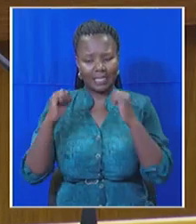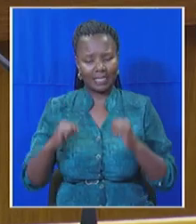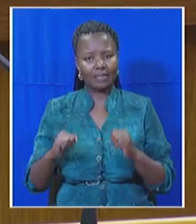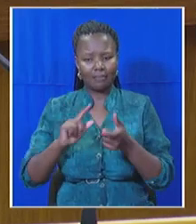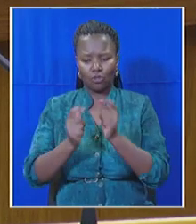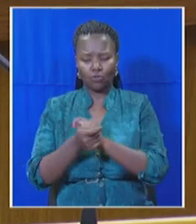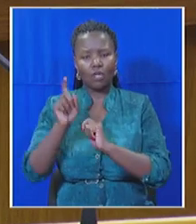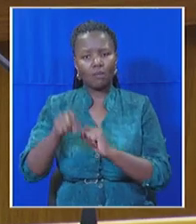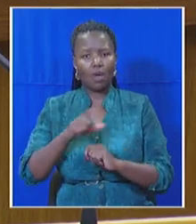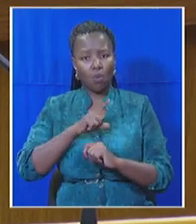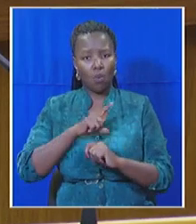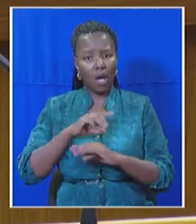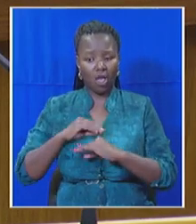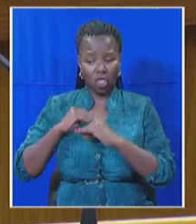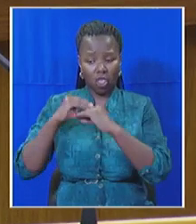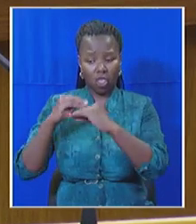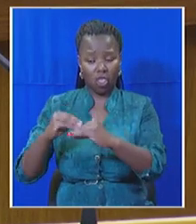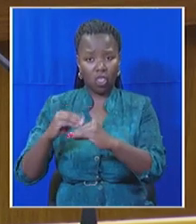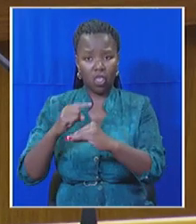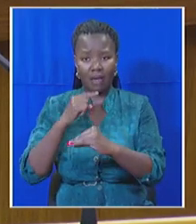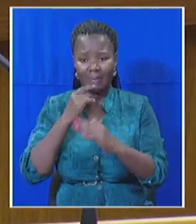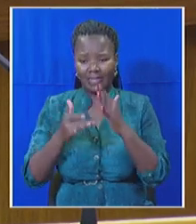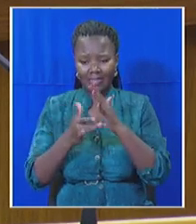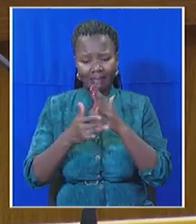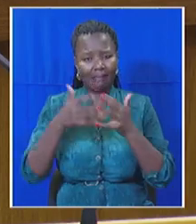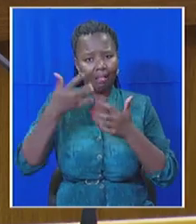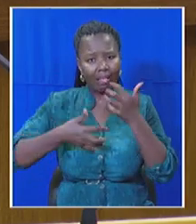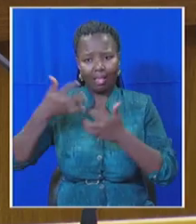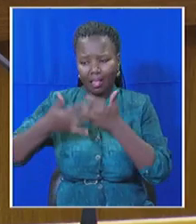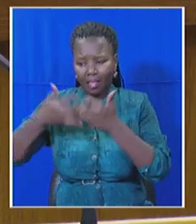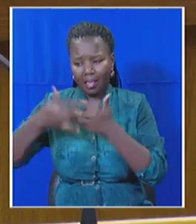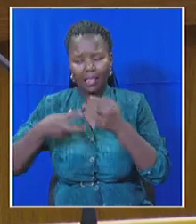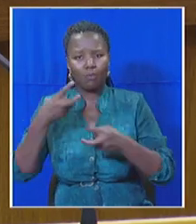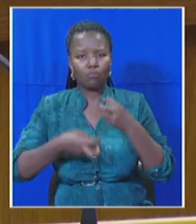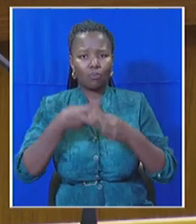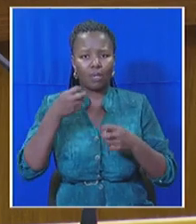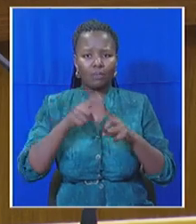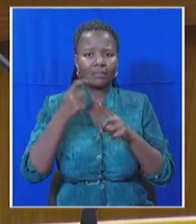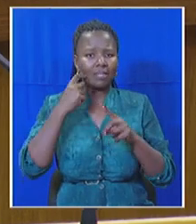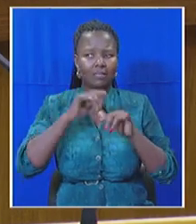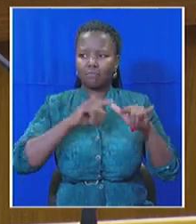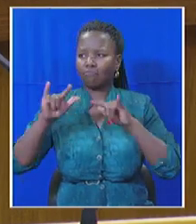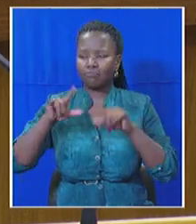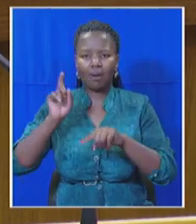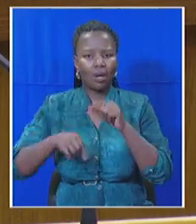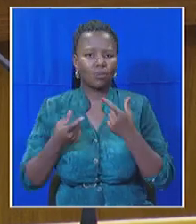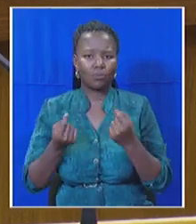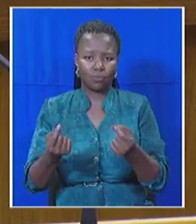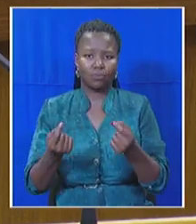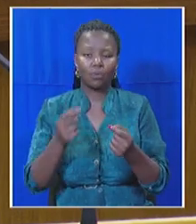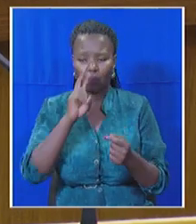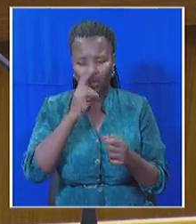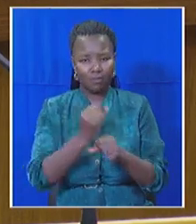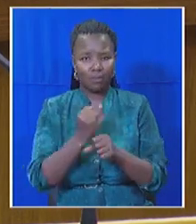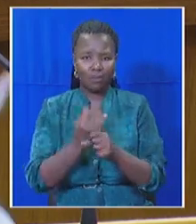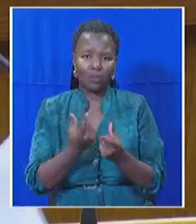through technical and logistical inadequacy can lend themselves to administrative delays, and this must also be